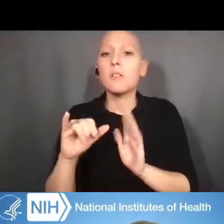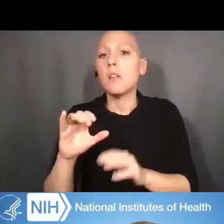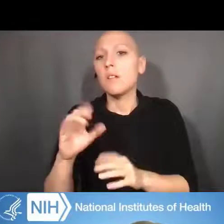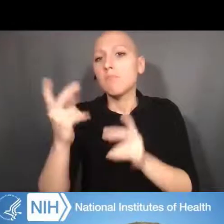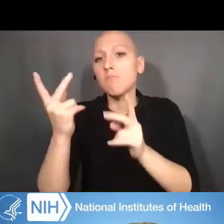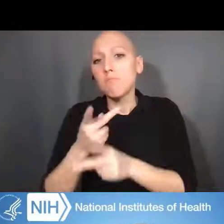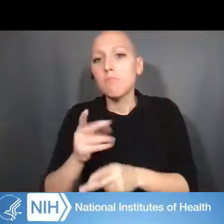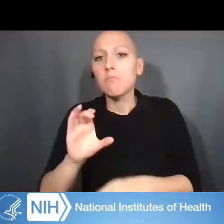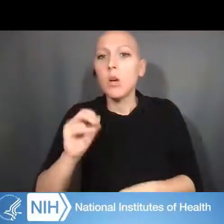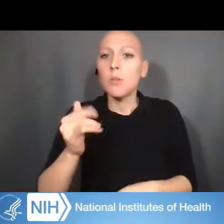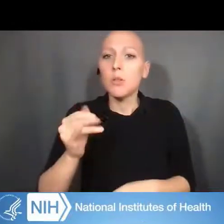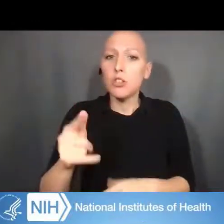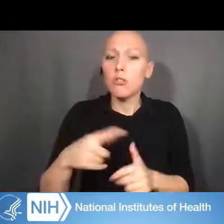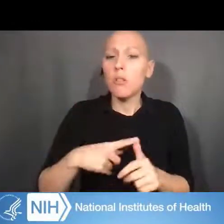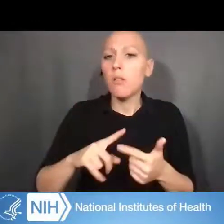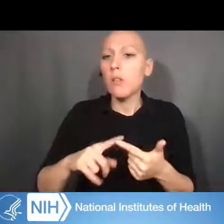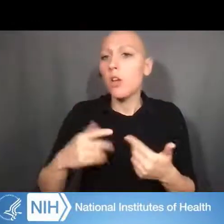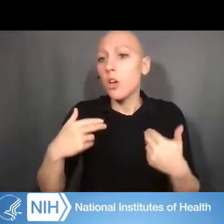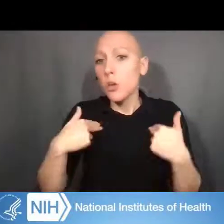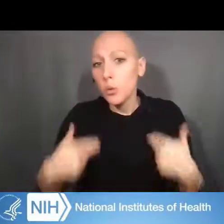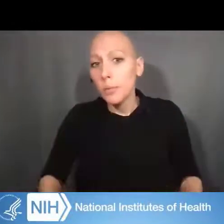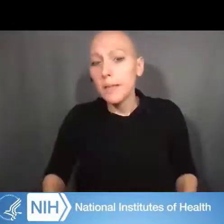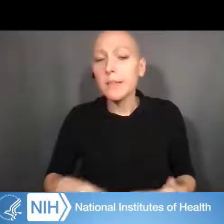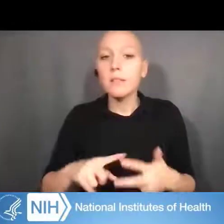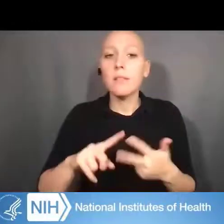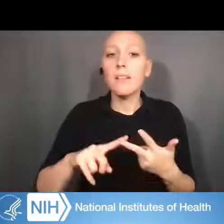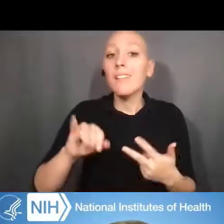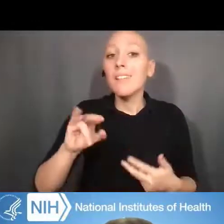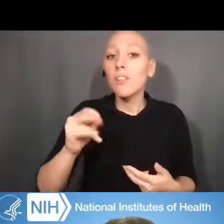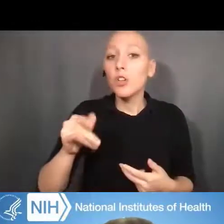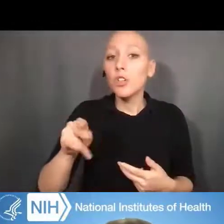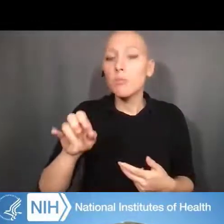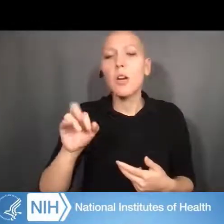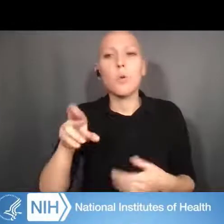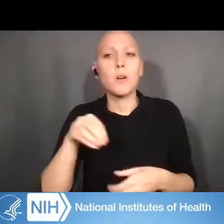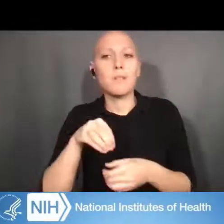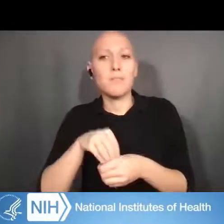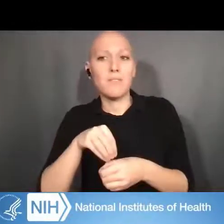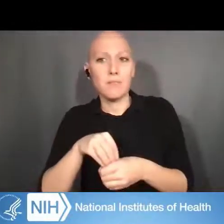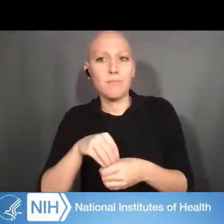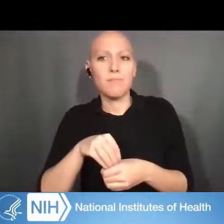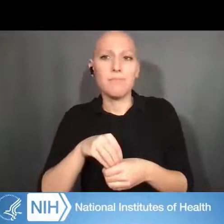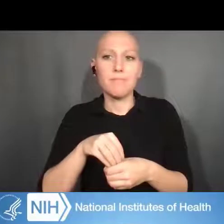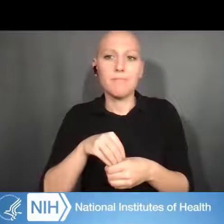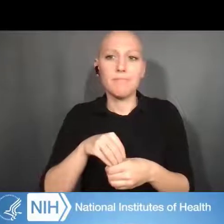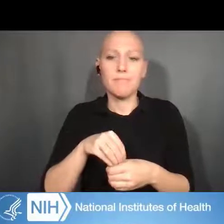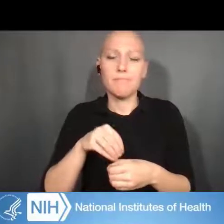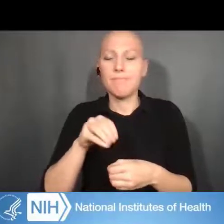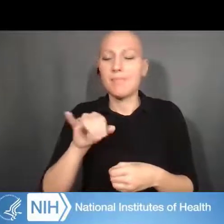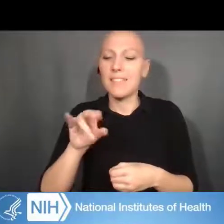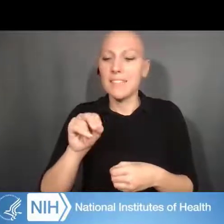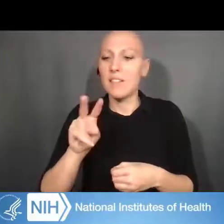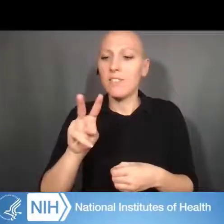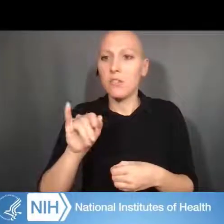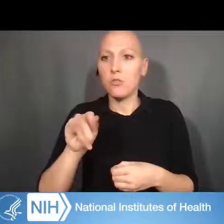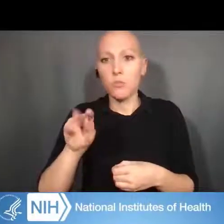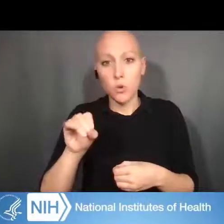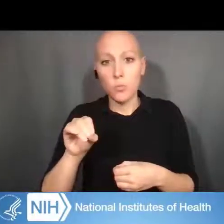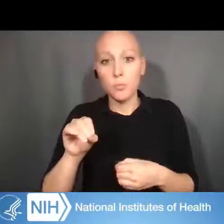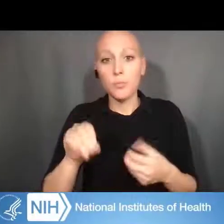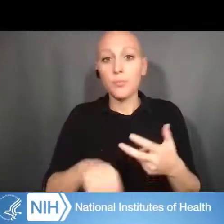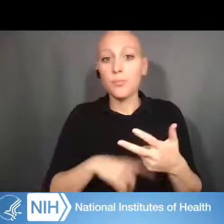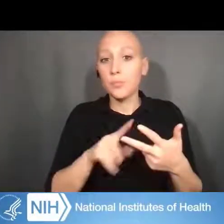human, invertebrate, or in vitro. And finally, a description of the interventions,